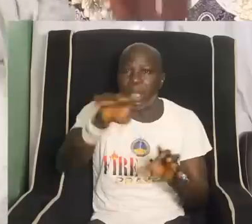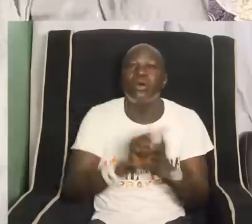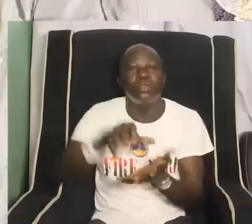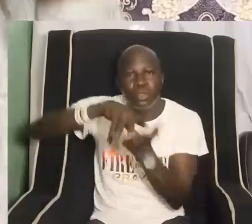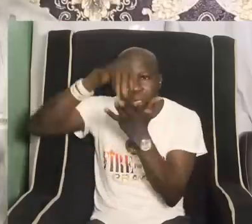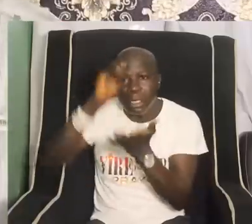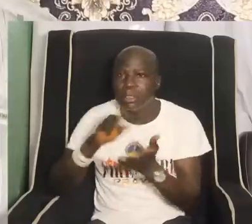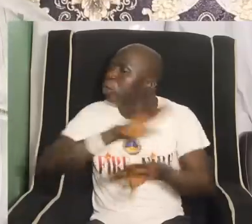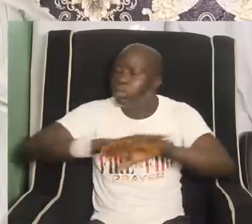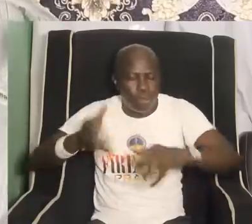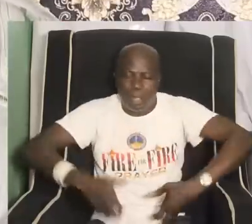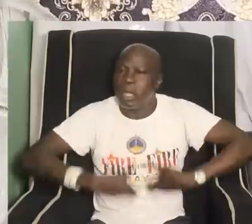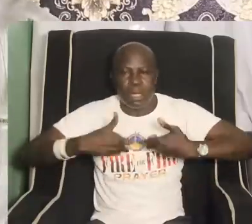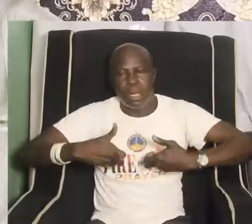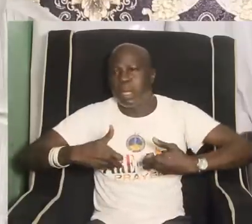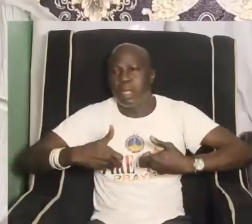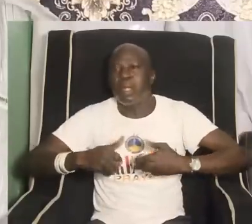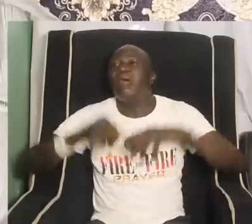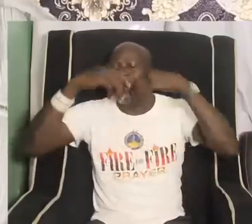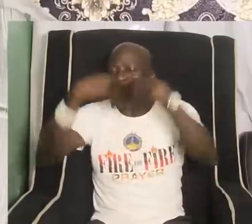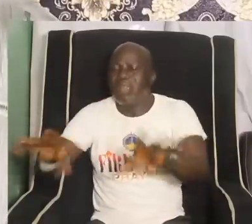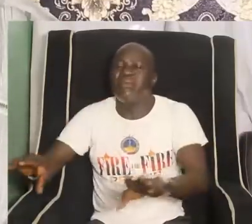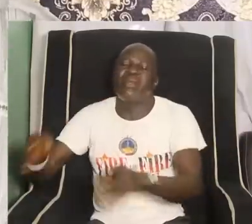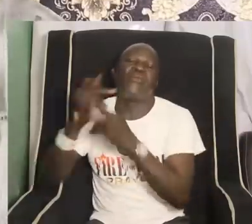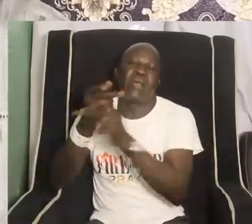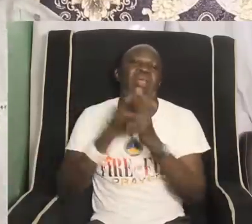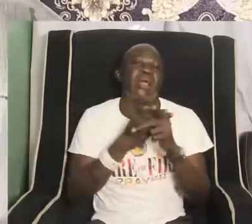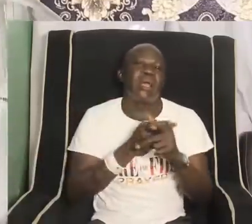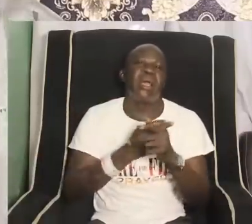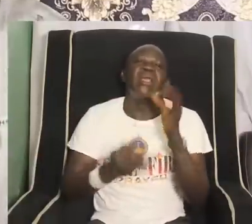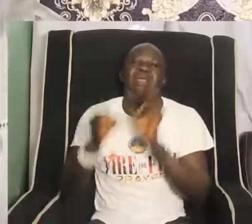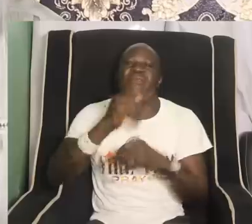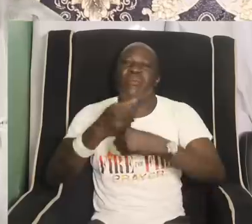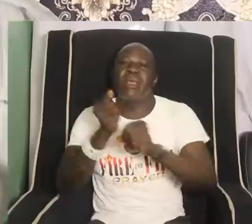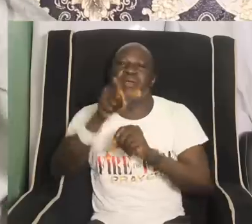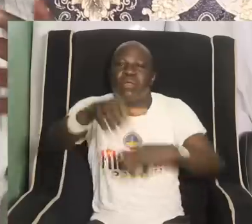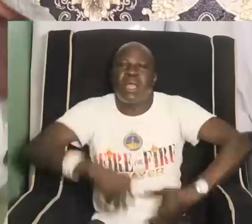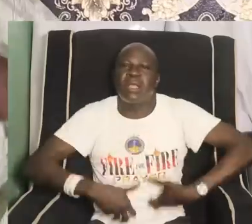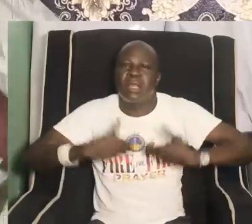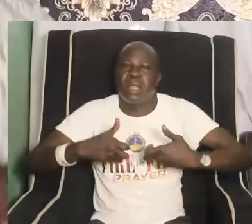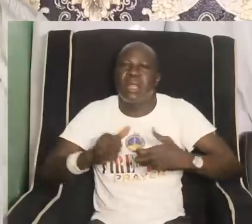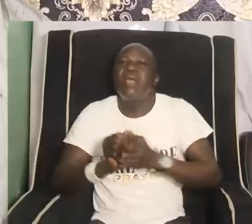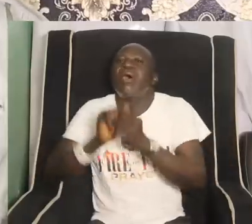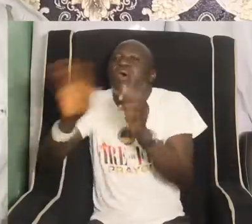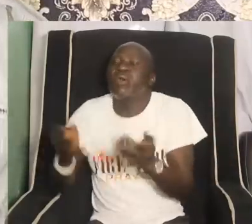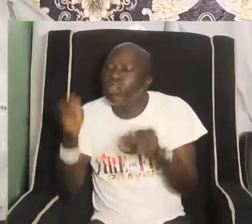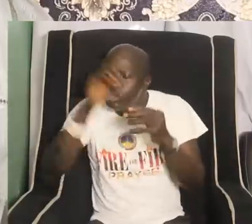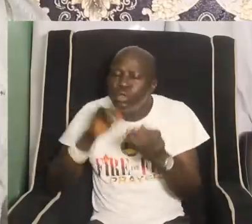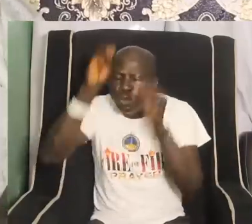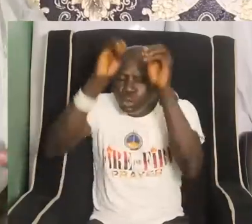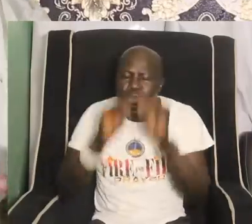you a lesson. Don't get angry, flee away from anger. If they make you angry, just